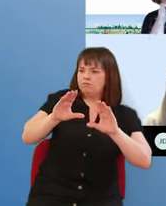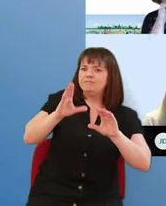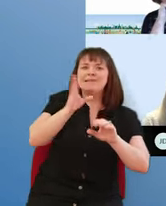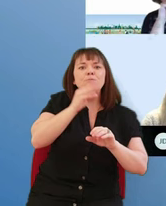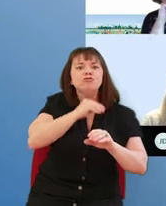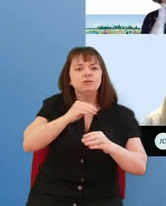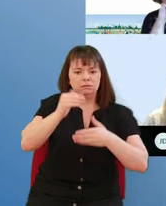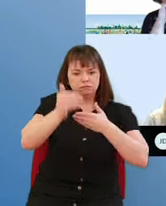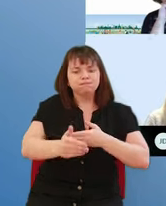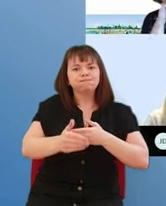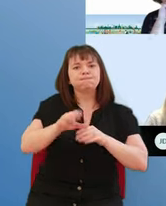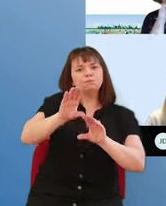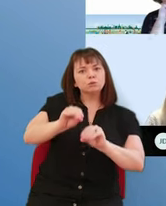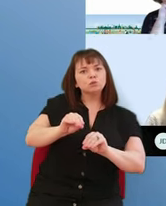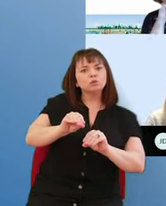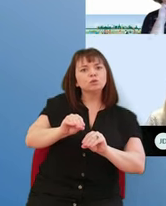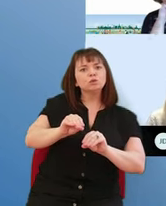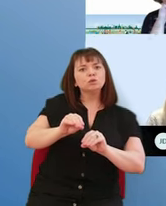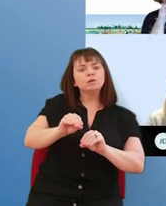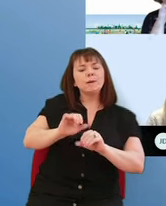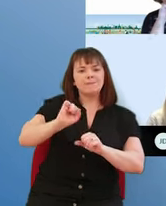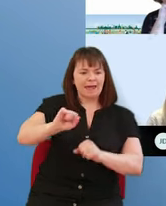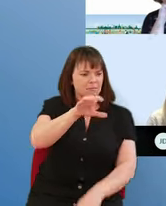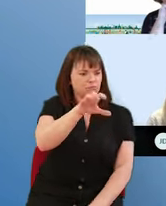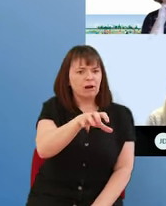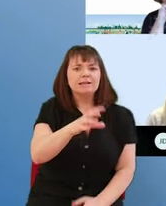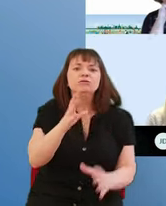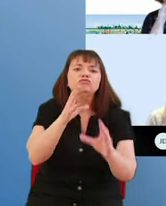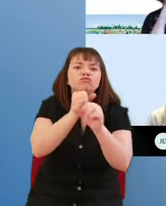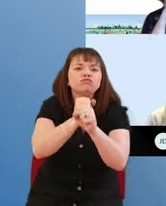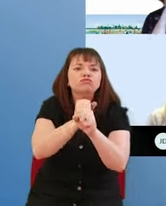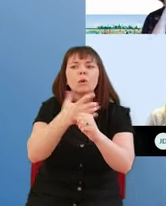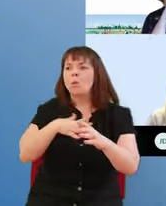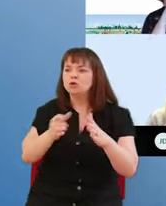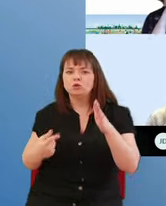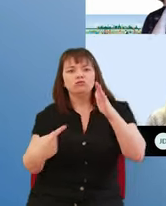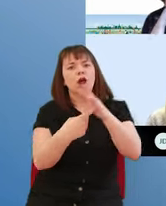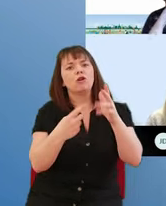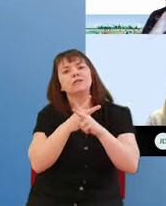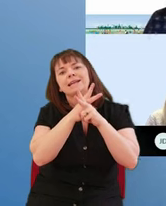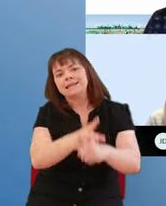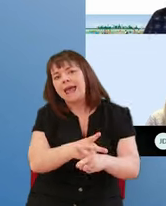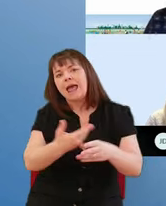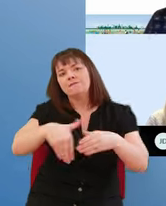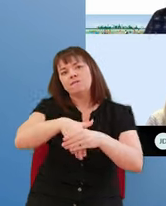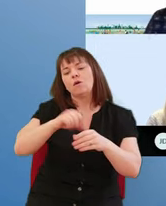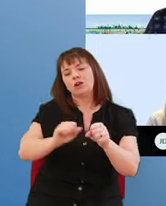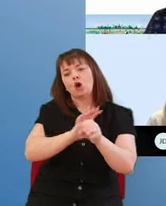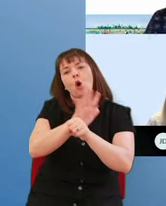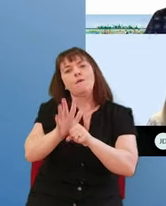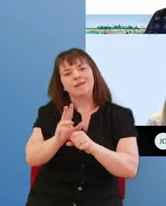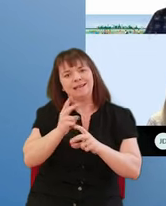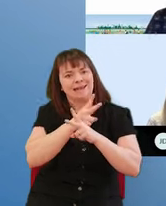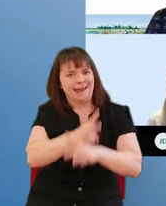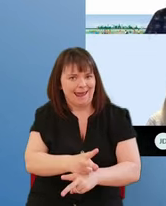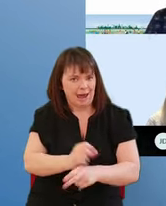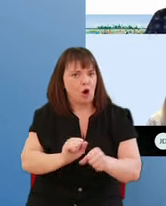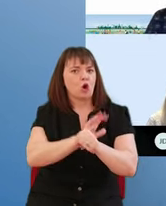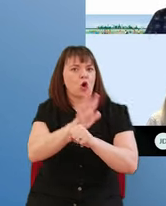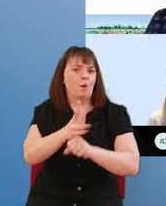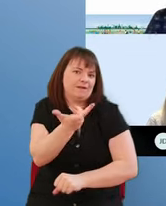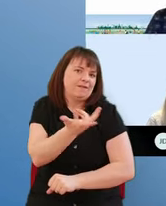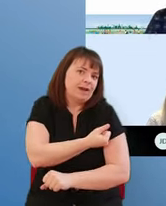care. So it's just around where this fits with the pausing of QoF and practices prioritising their care, because they may have many